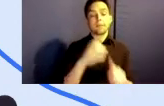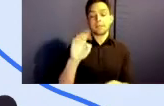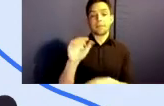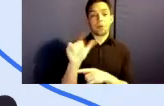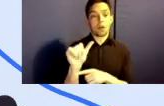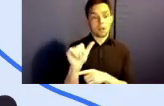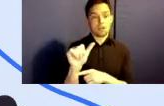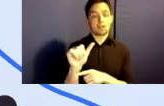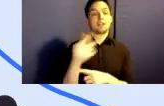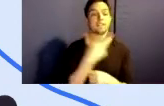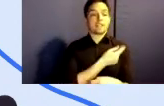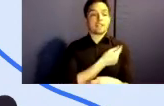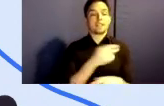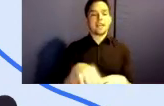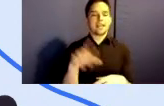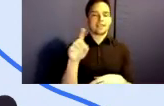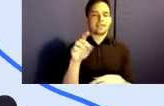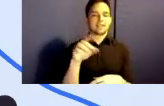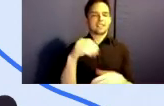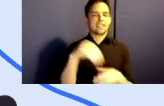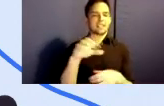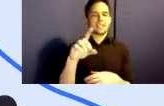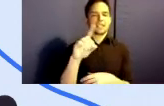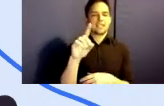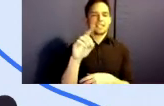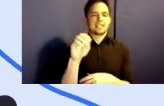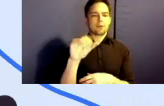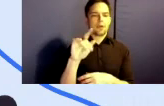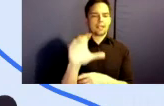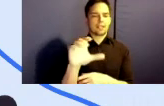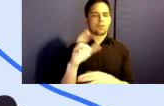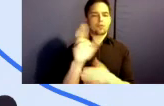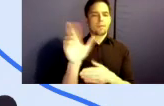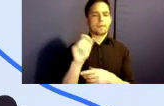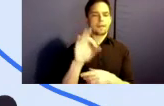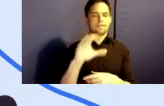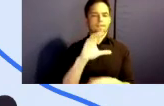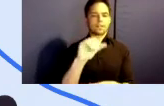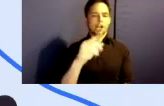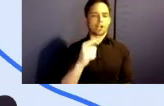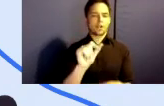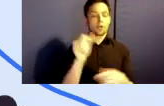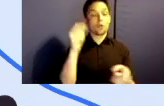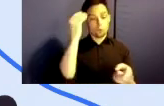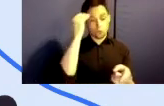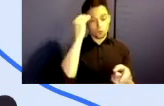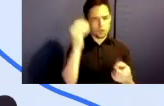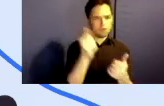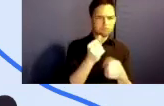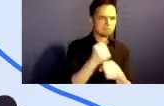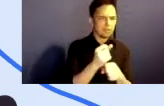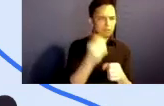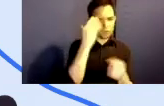Democratic Republic of the Congo. We already know that this is a concern. However, how do we therefore ensure protections around